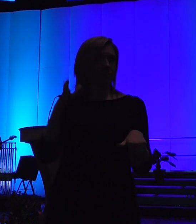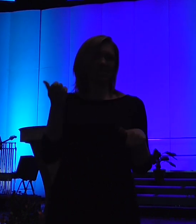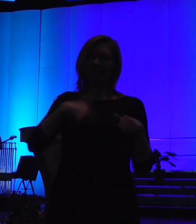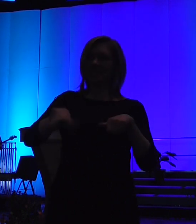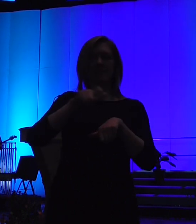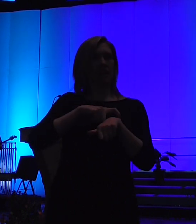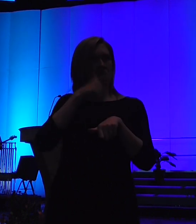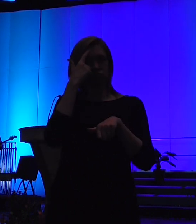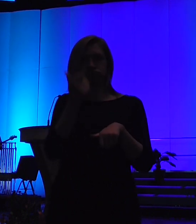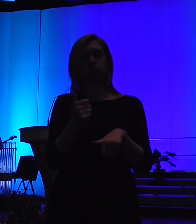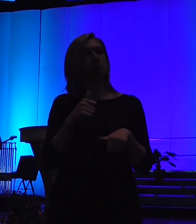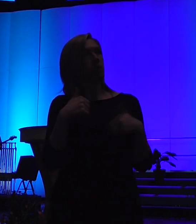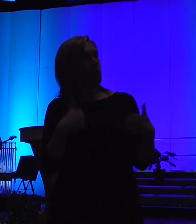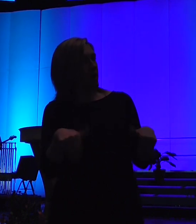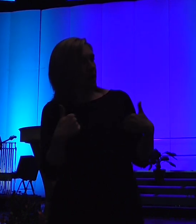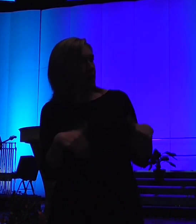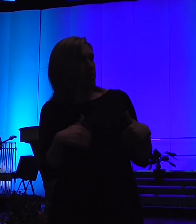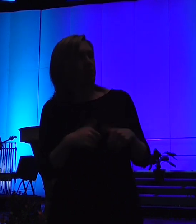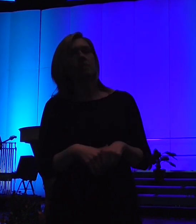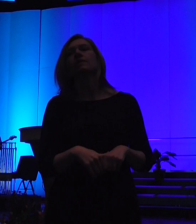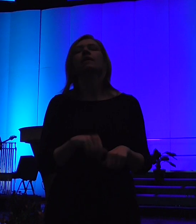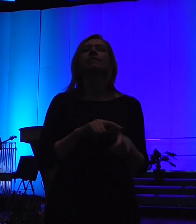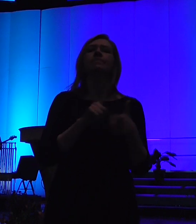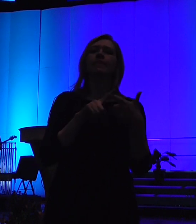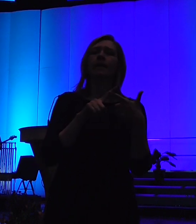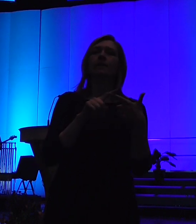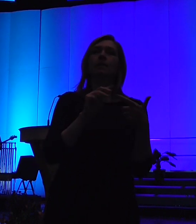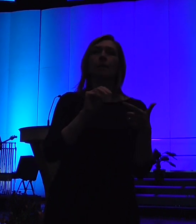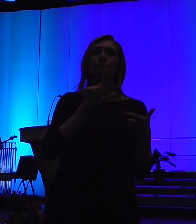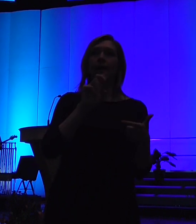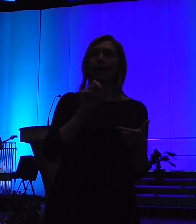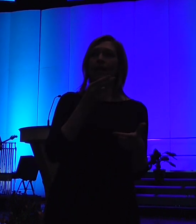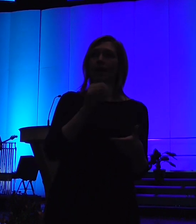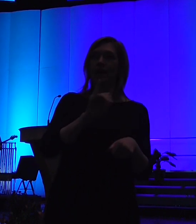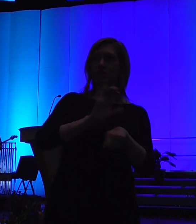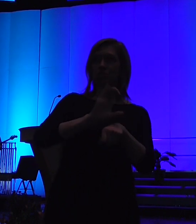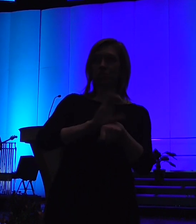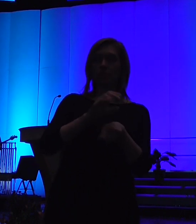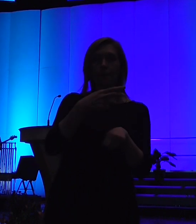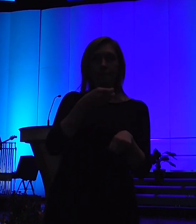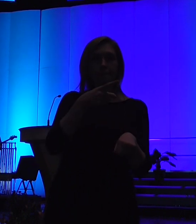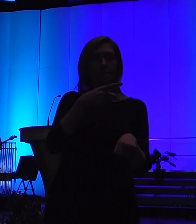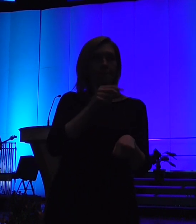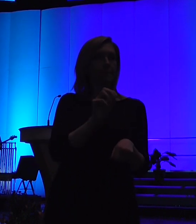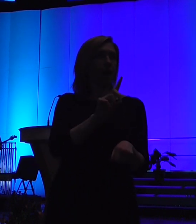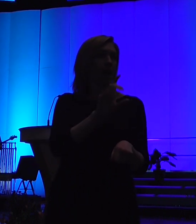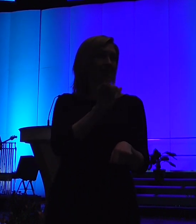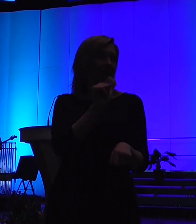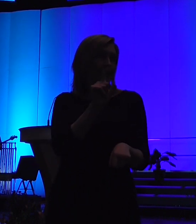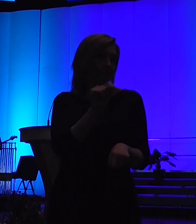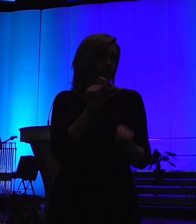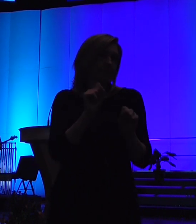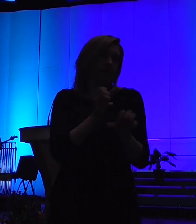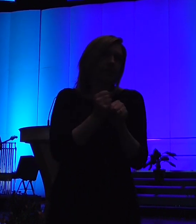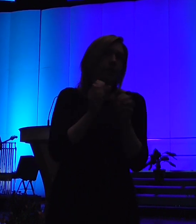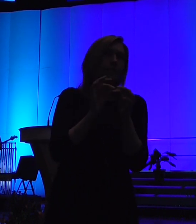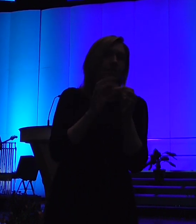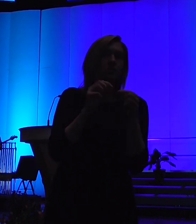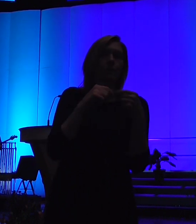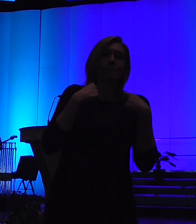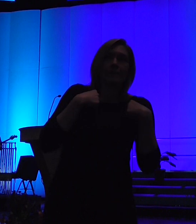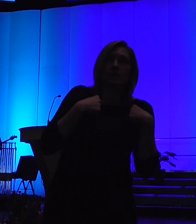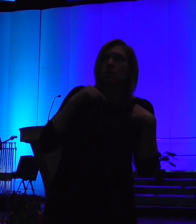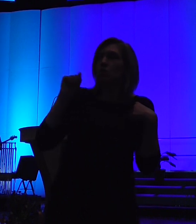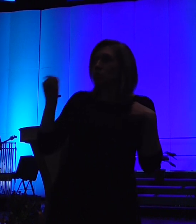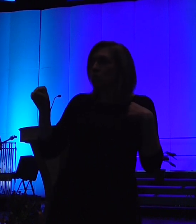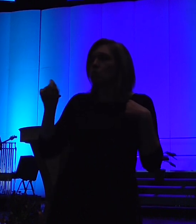anytime you want. Oh, wow. And then there's our Mile High Church podcast, where you can get a message from you or myself or from one of our